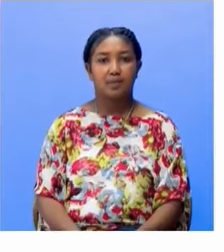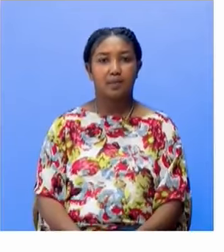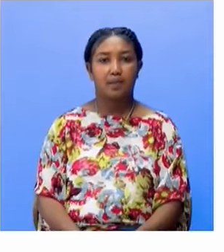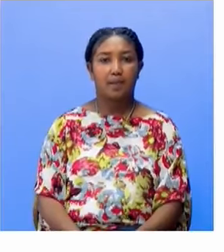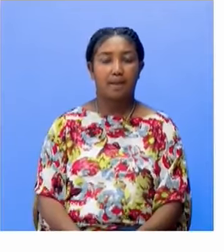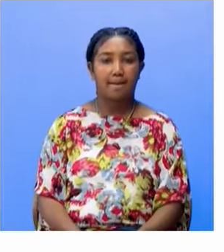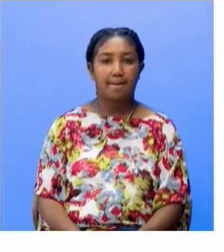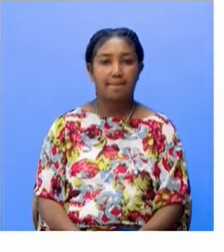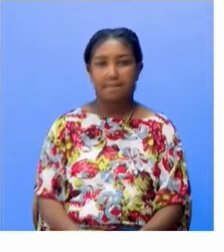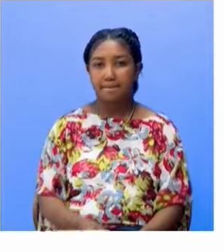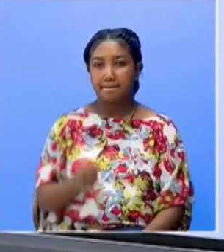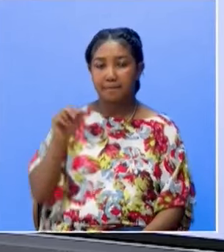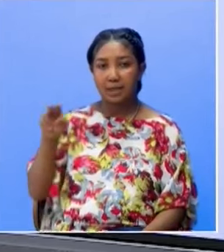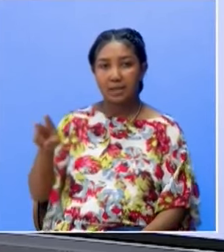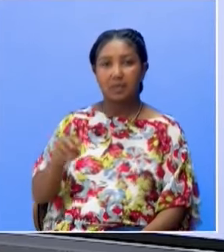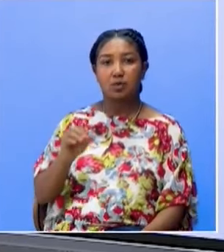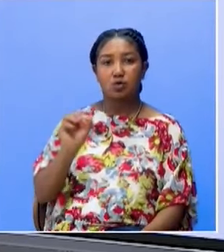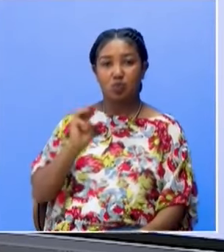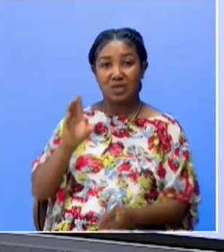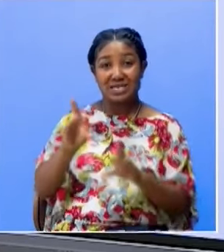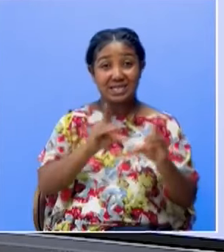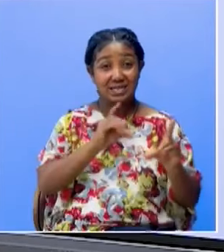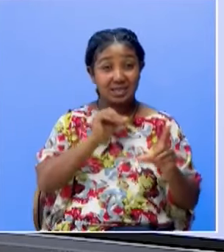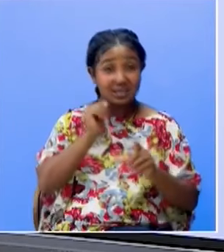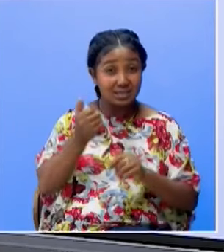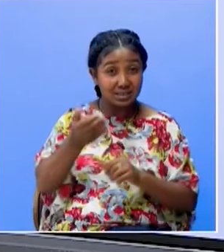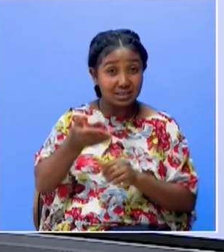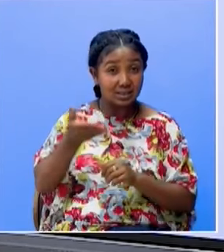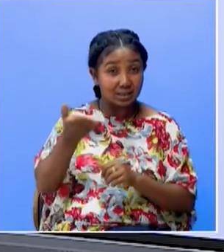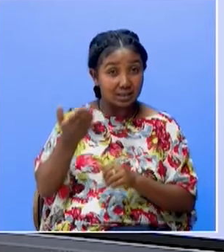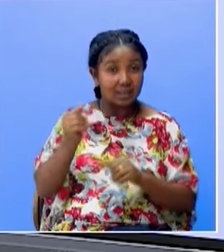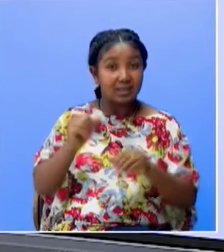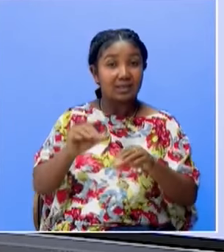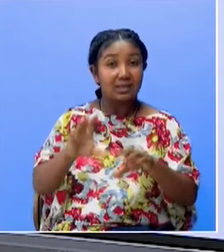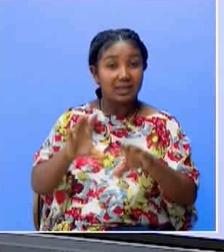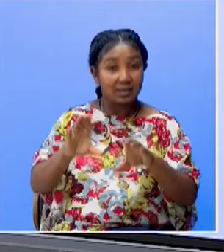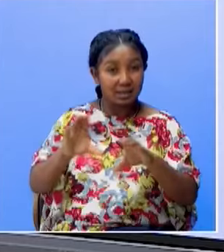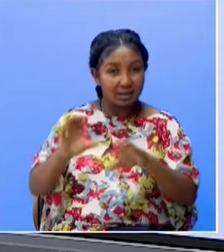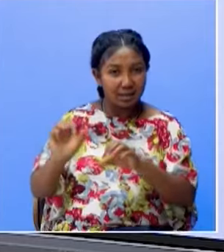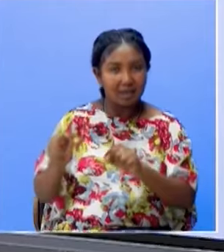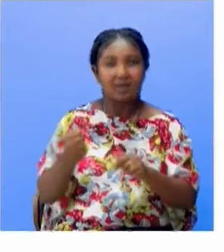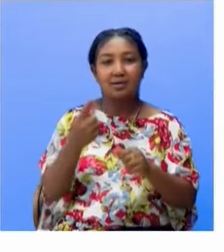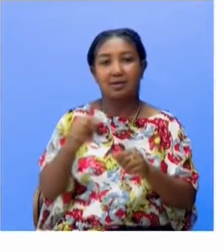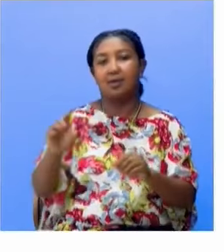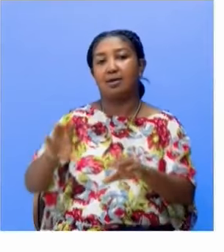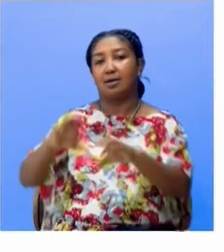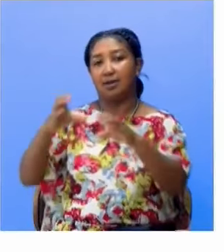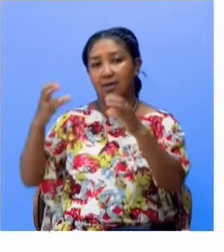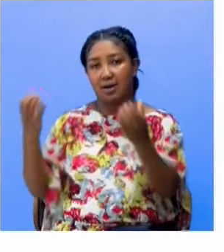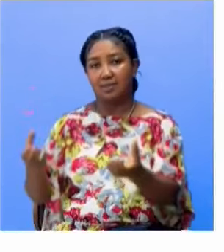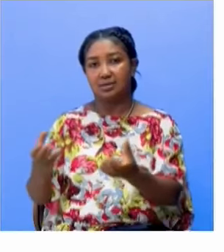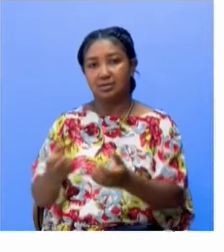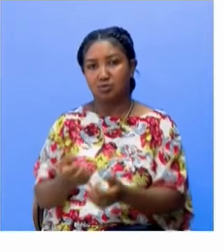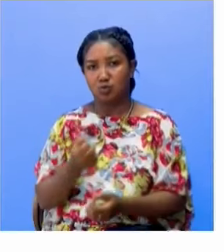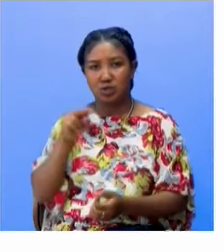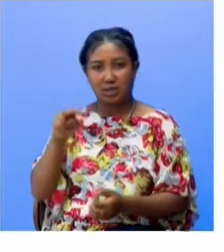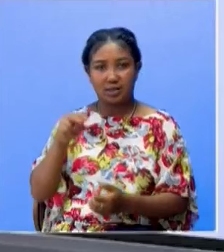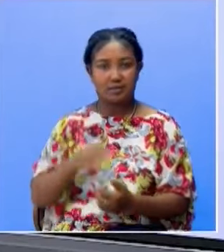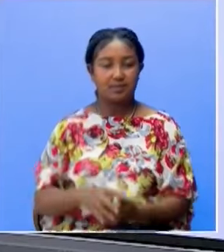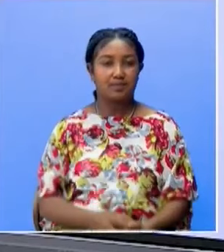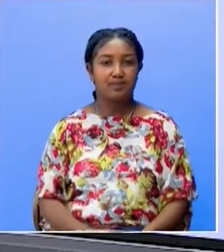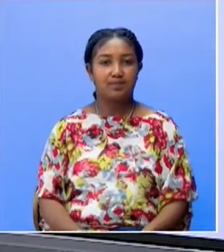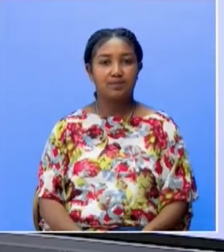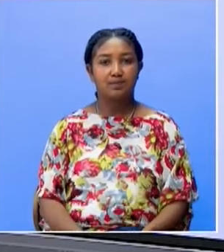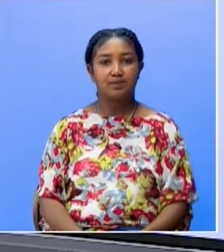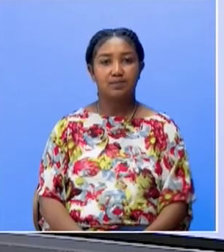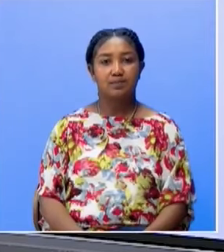class. Here, we didn't clean the class. It is negative. Is that clear?